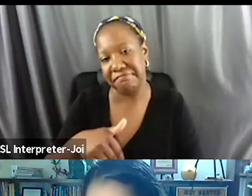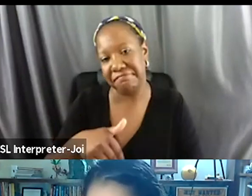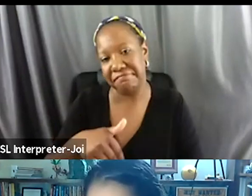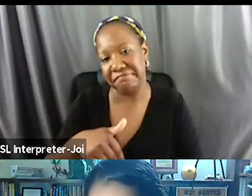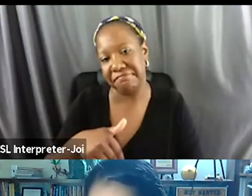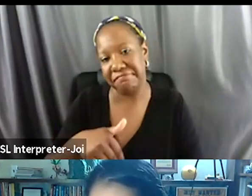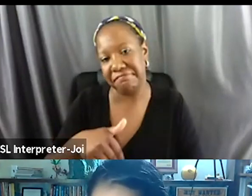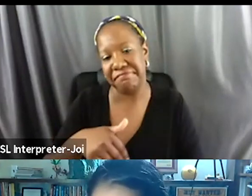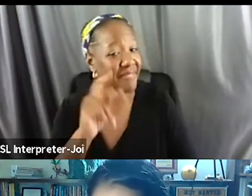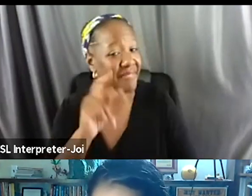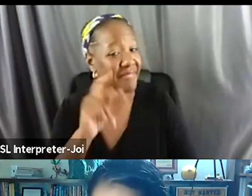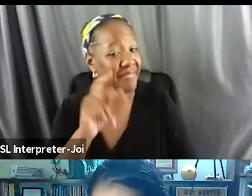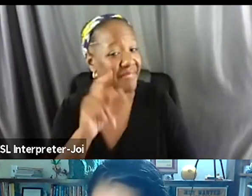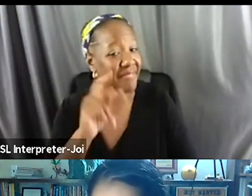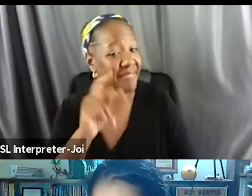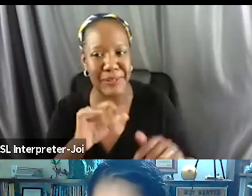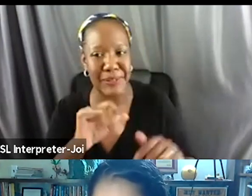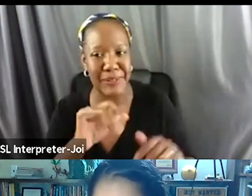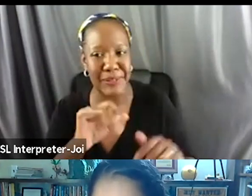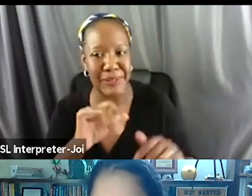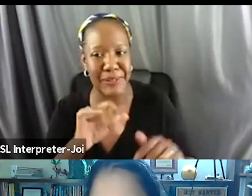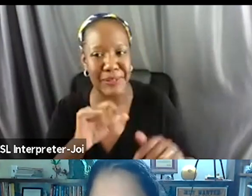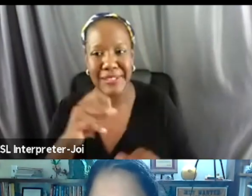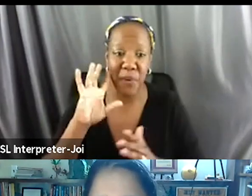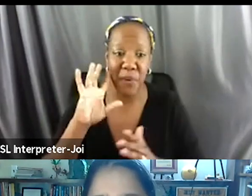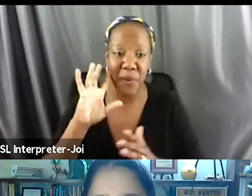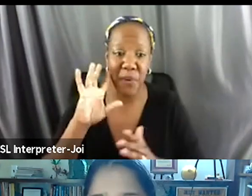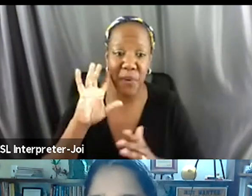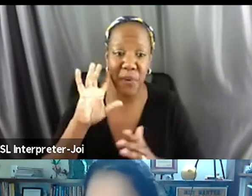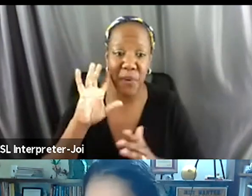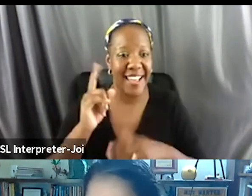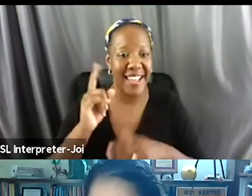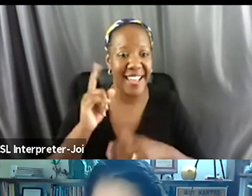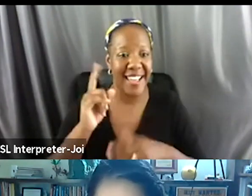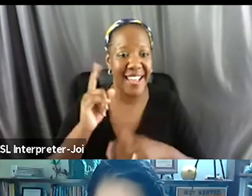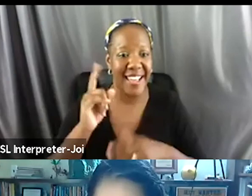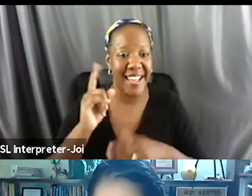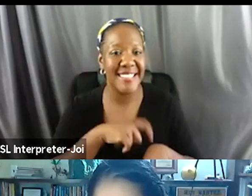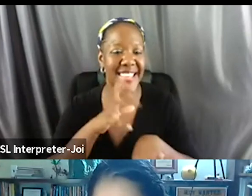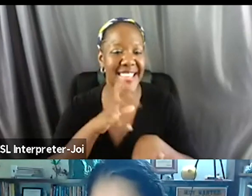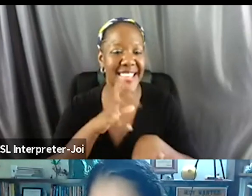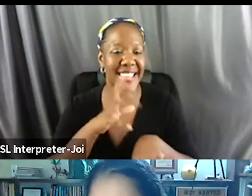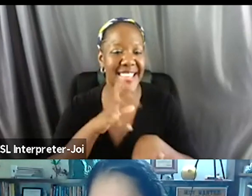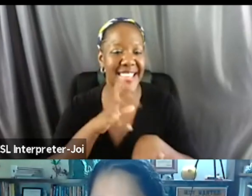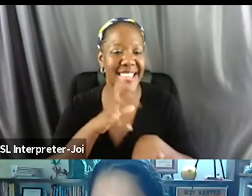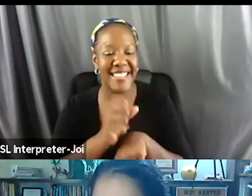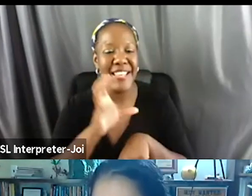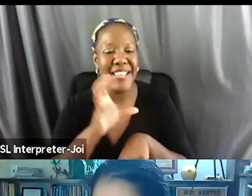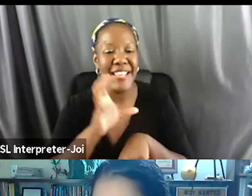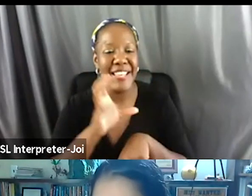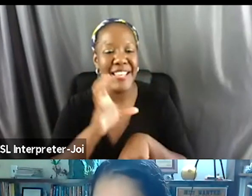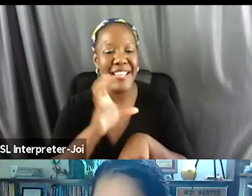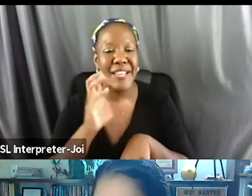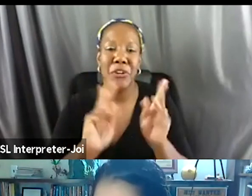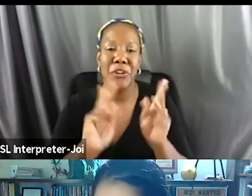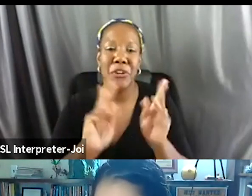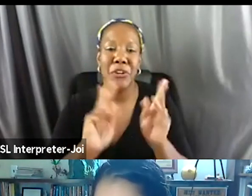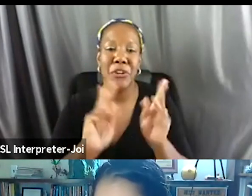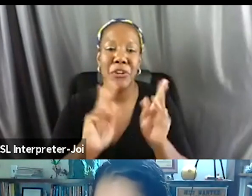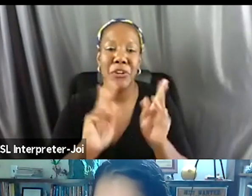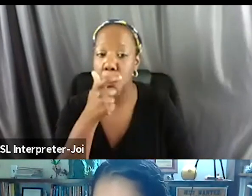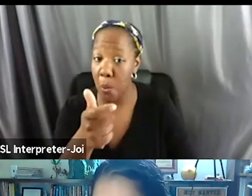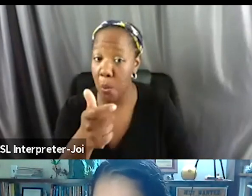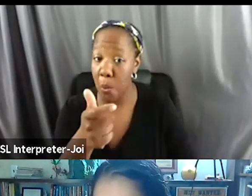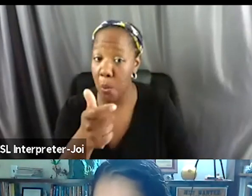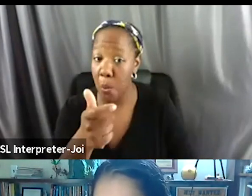Absolutely. And with that, I think we are a little out of time. So I will encourage folks that they have to see the film by 2:00